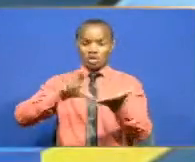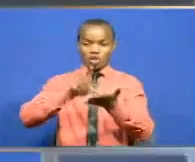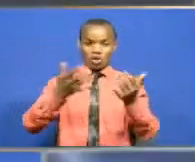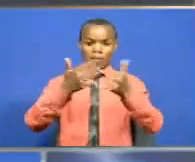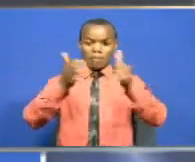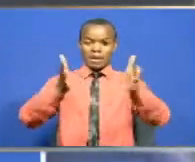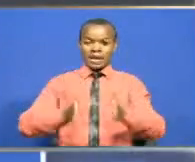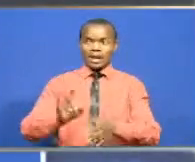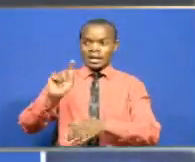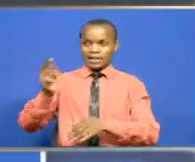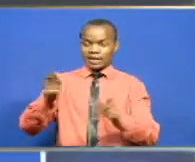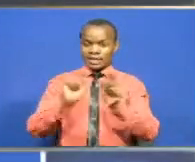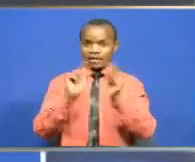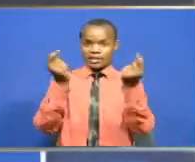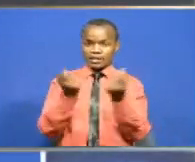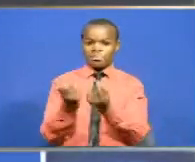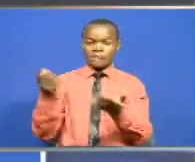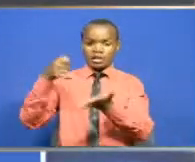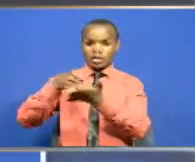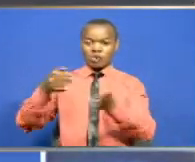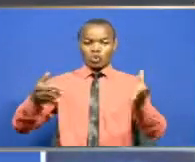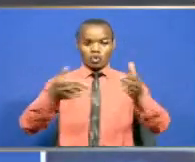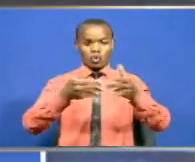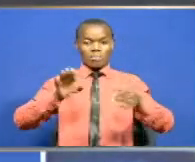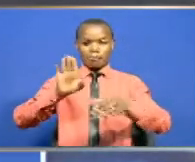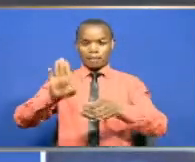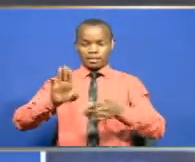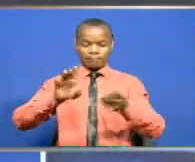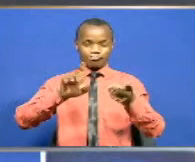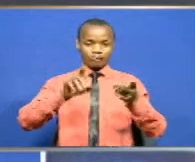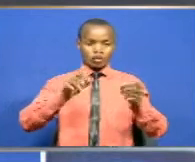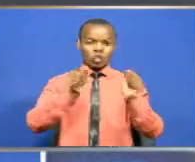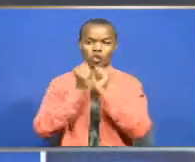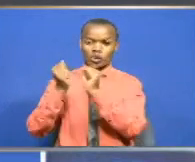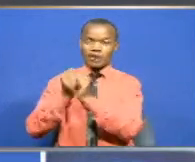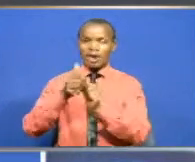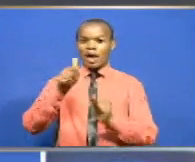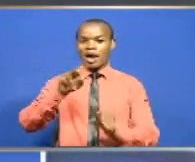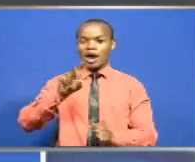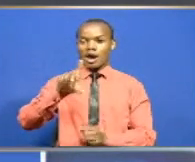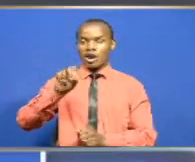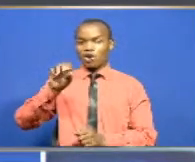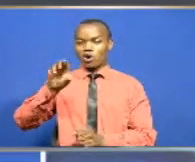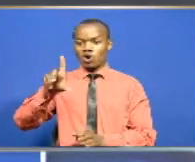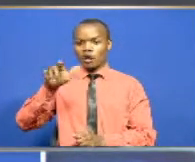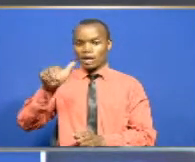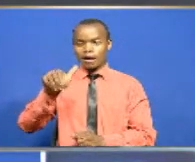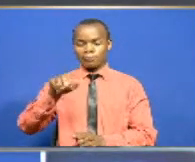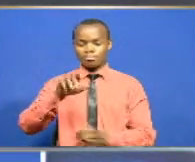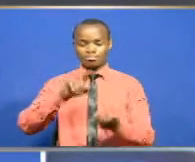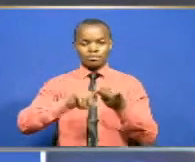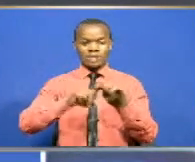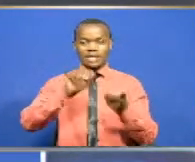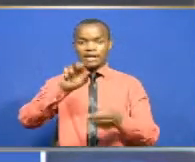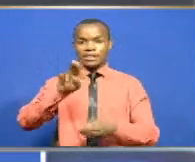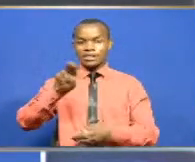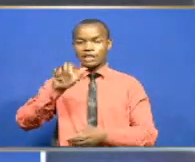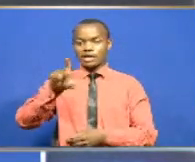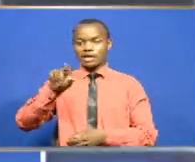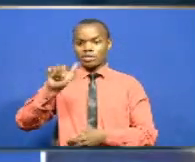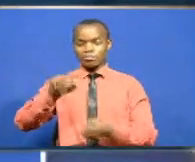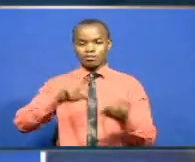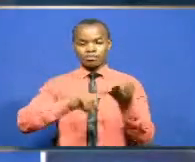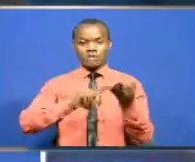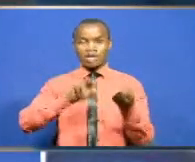Kenyan team has been pooled in Group B together with Angola, Senegal, and Mozambique, and they will face Senegal in their first match.